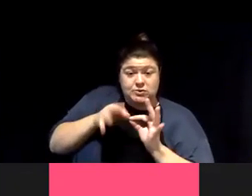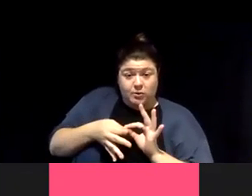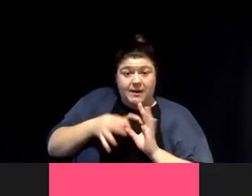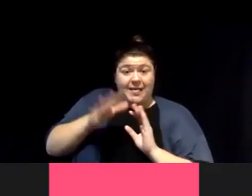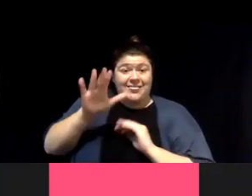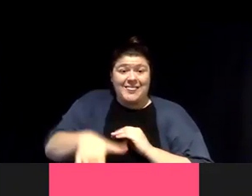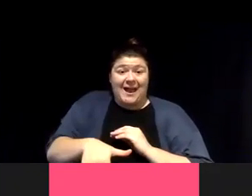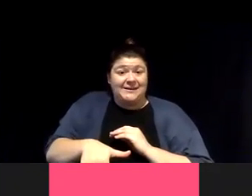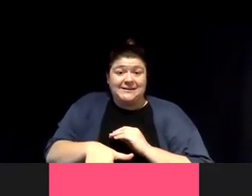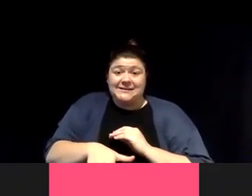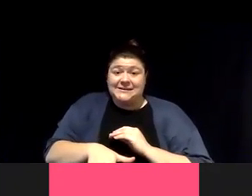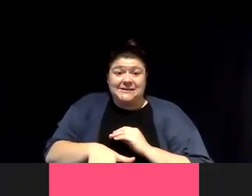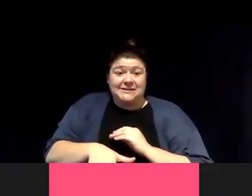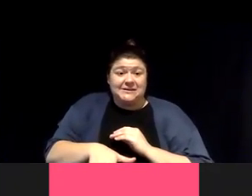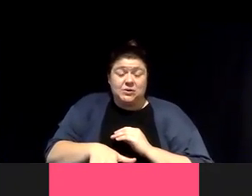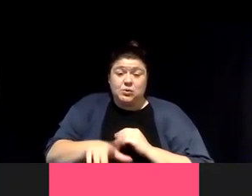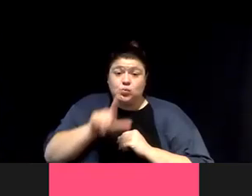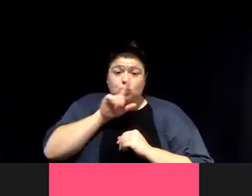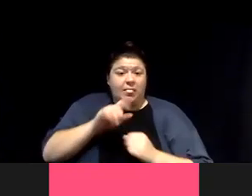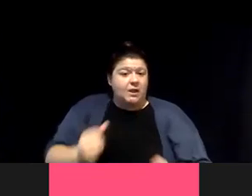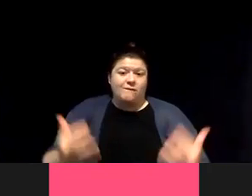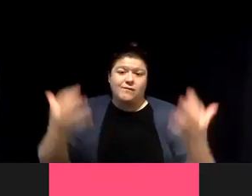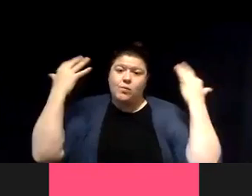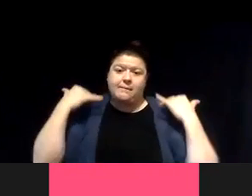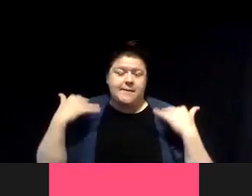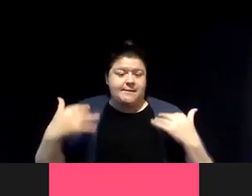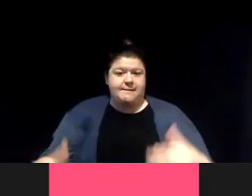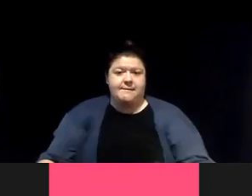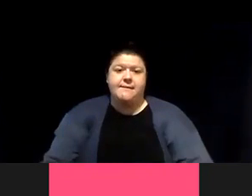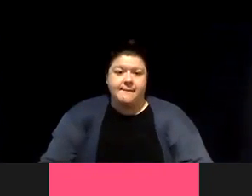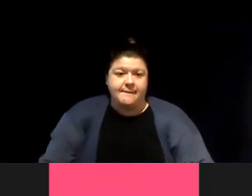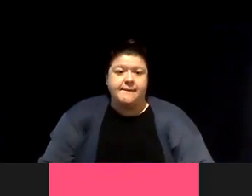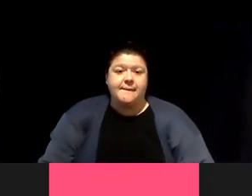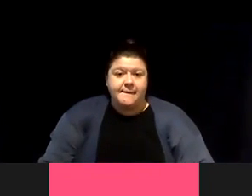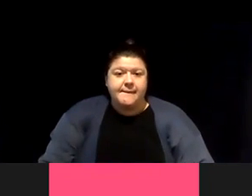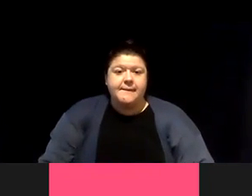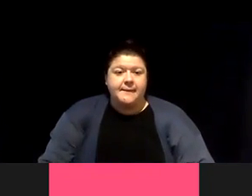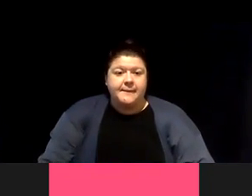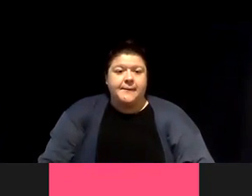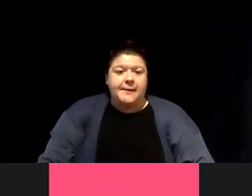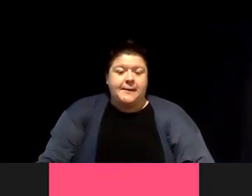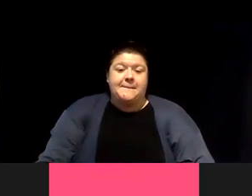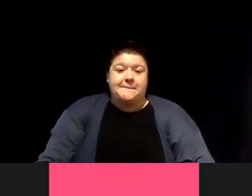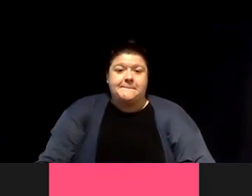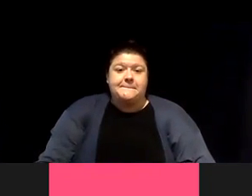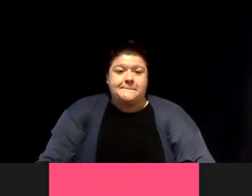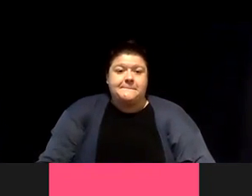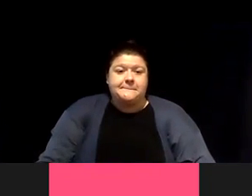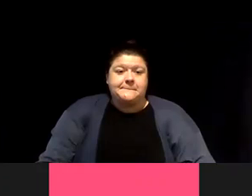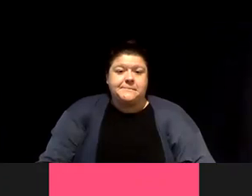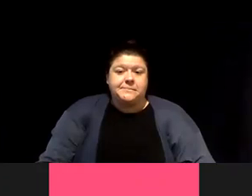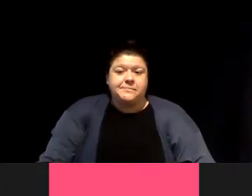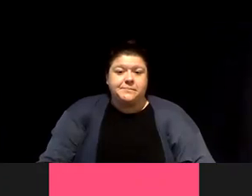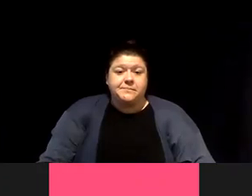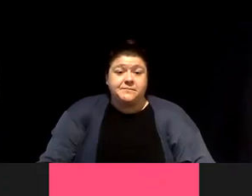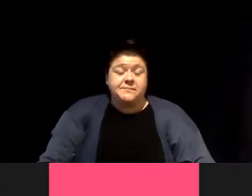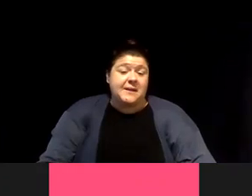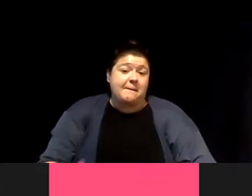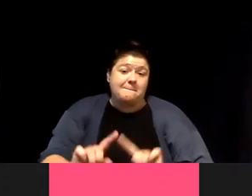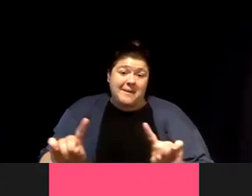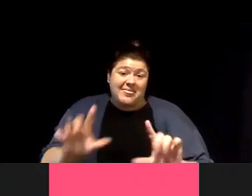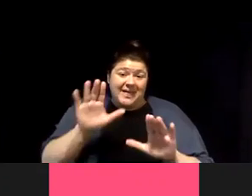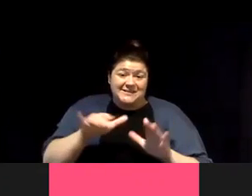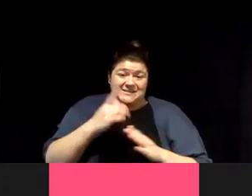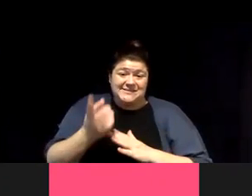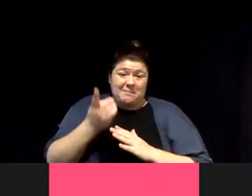that is greatly overwhelming, okay? And so, and that's something